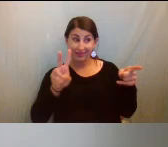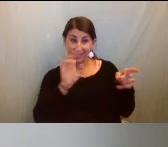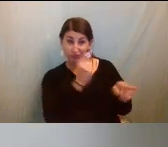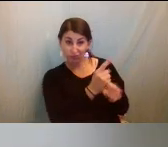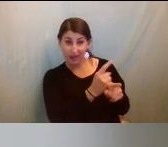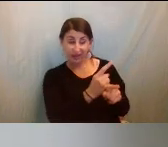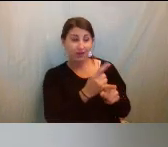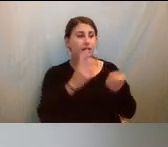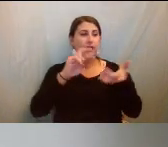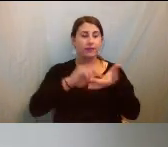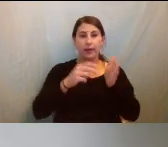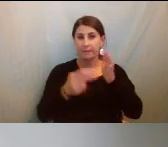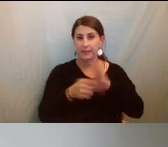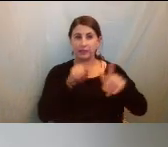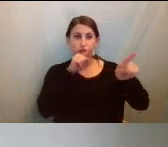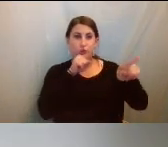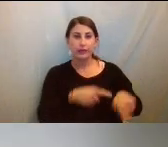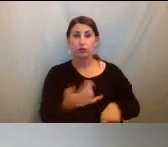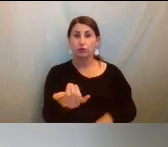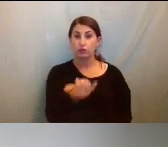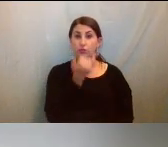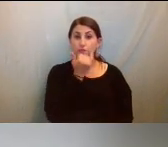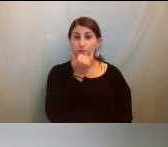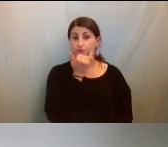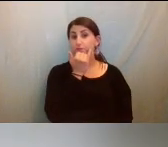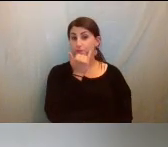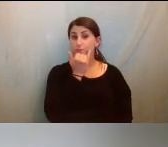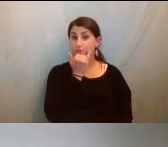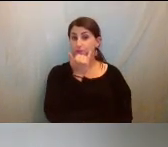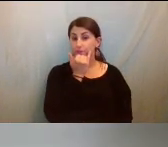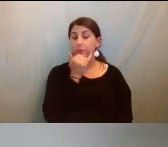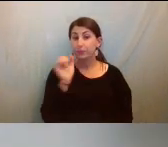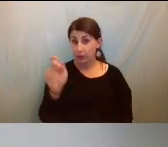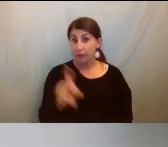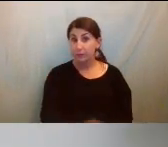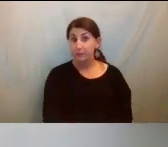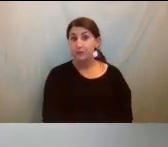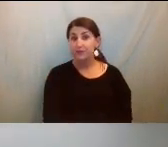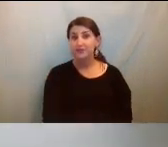part correct, that means your answer, your solution was wrong. Okay.